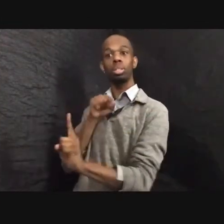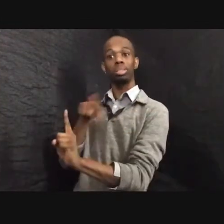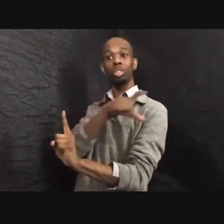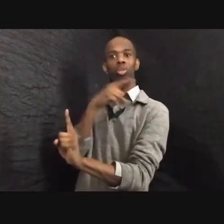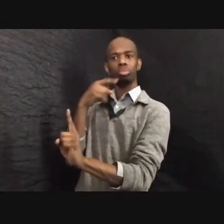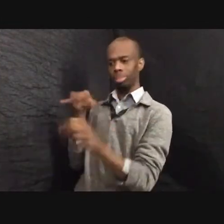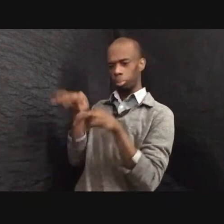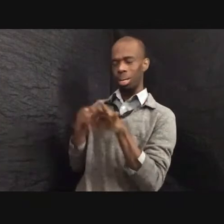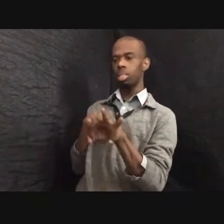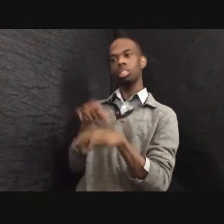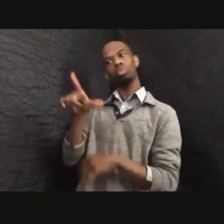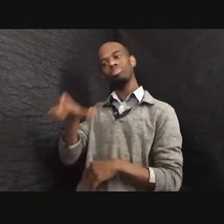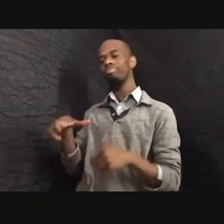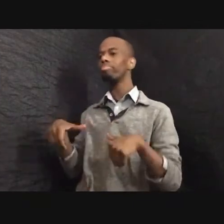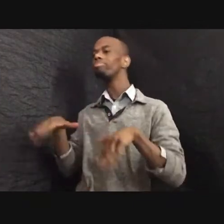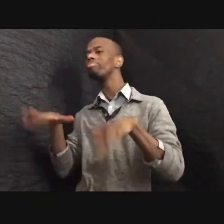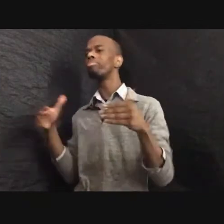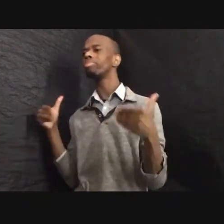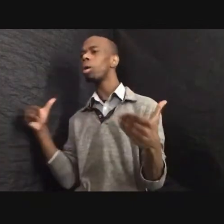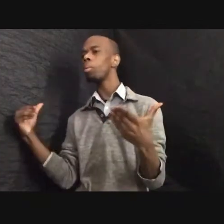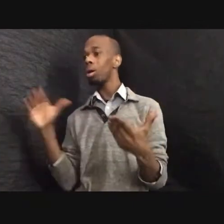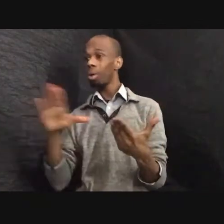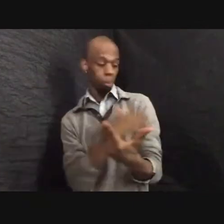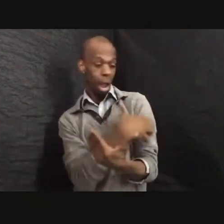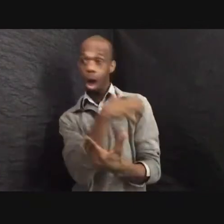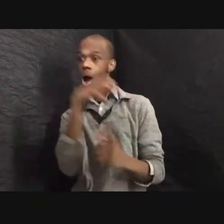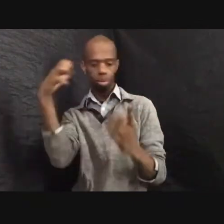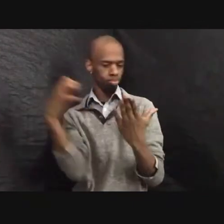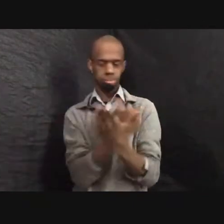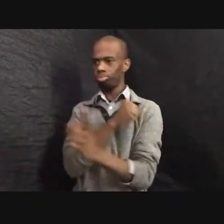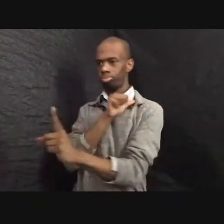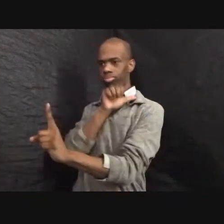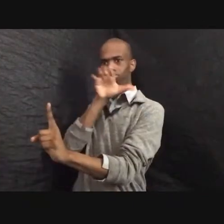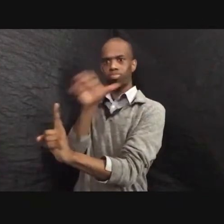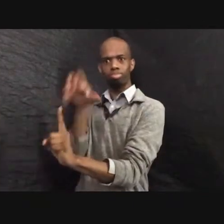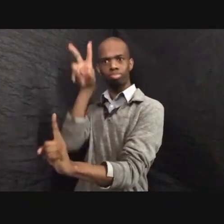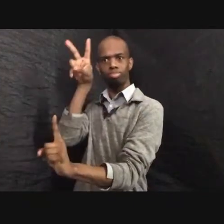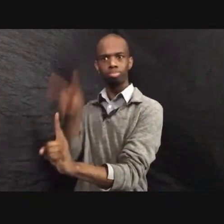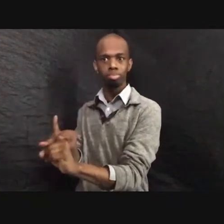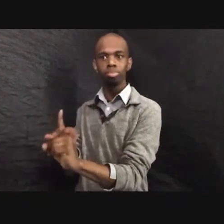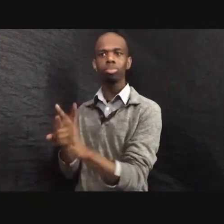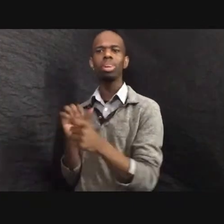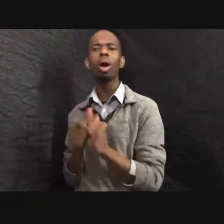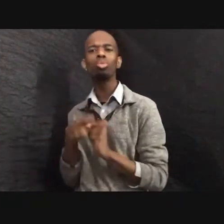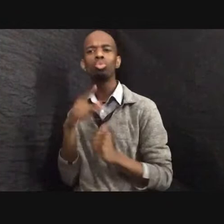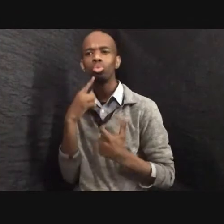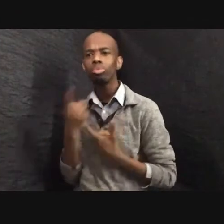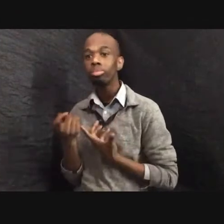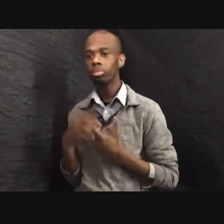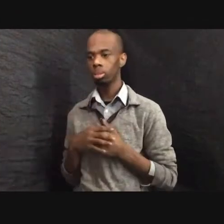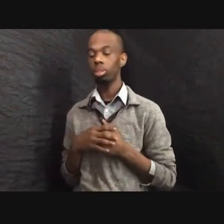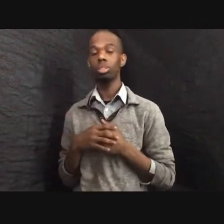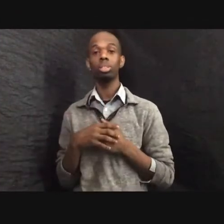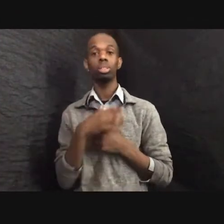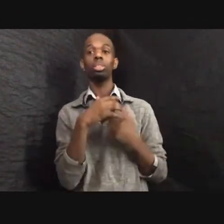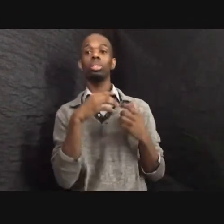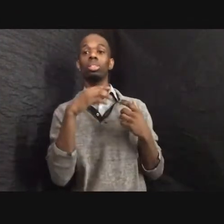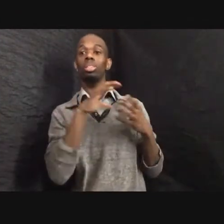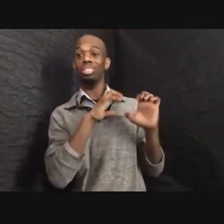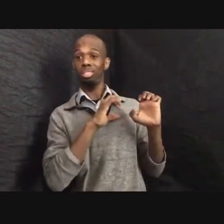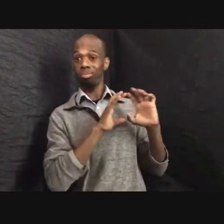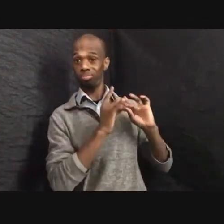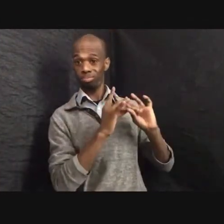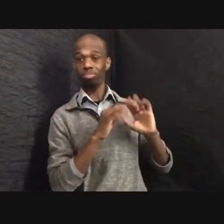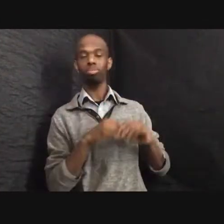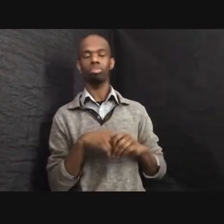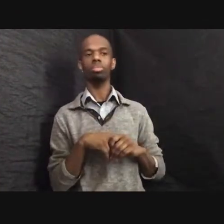were? Just know that there's not another you on the face of this earth. There's not another one. Nobody can duplicate it.